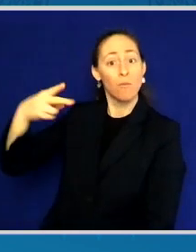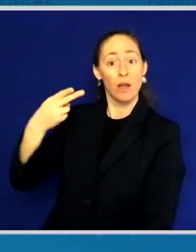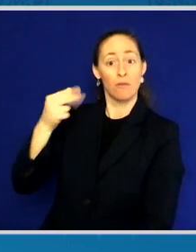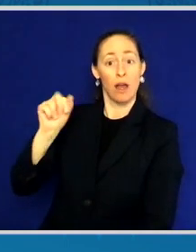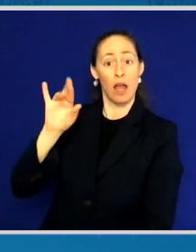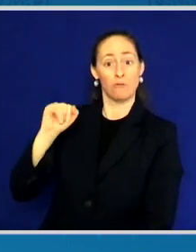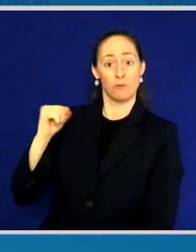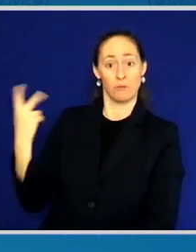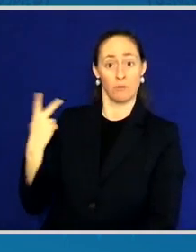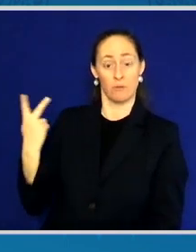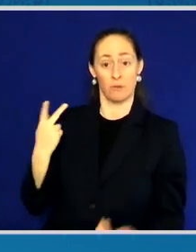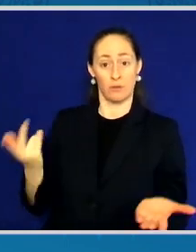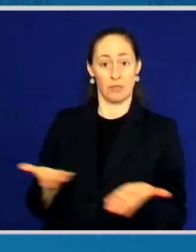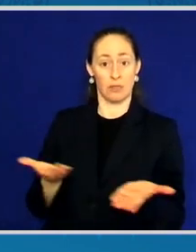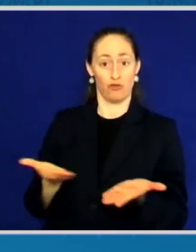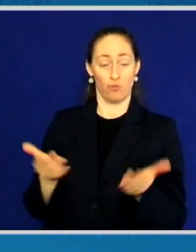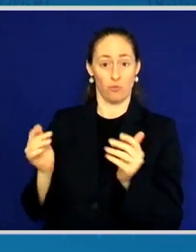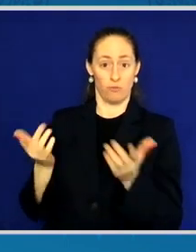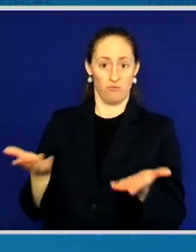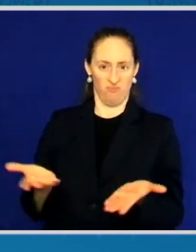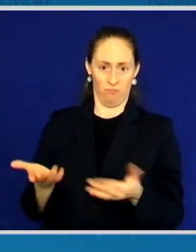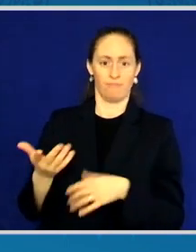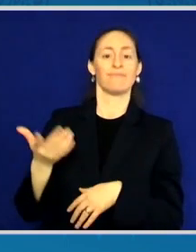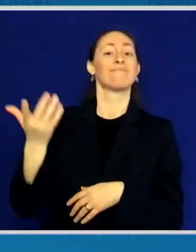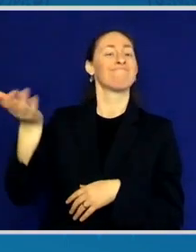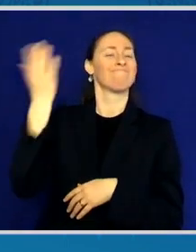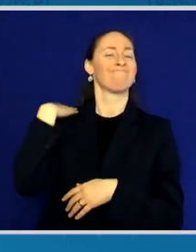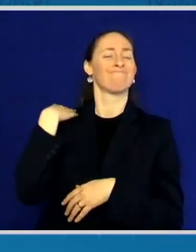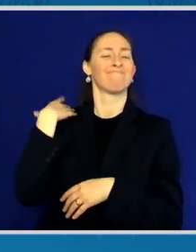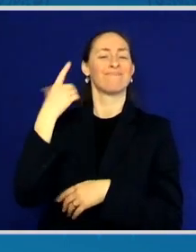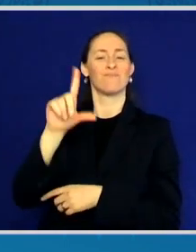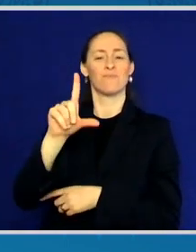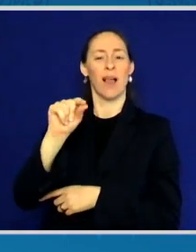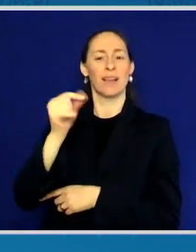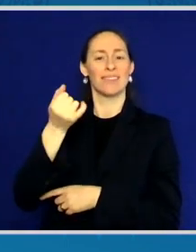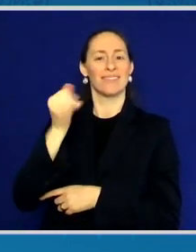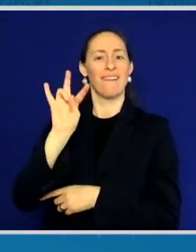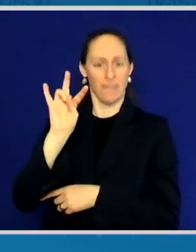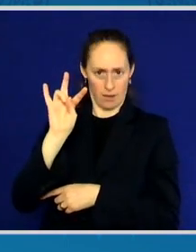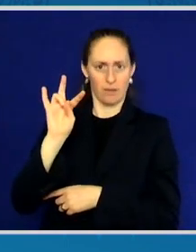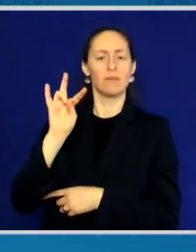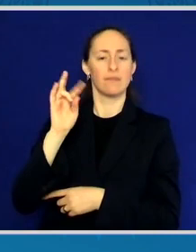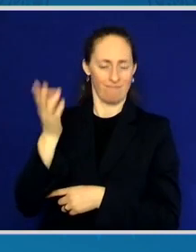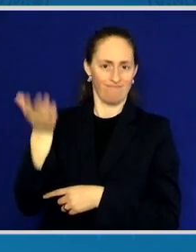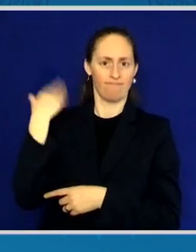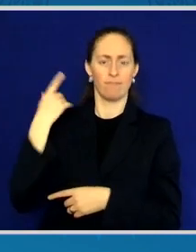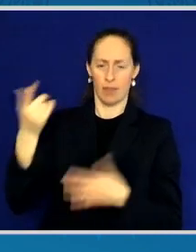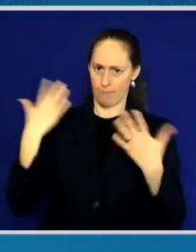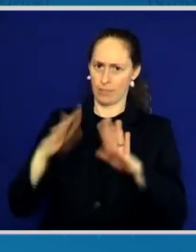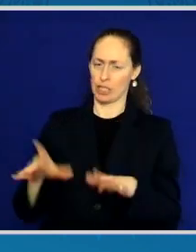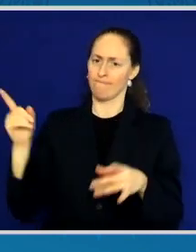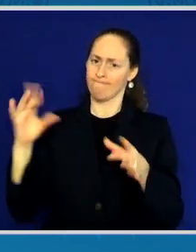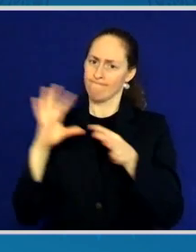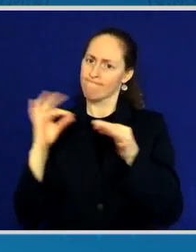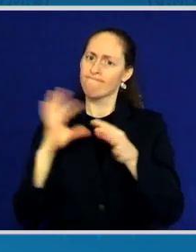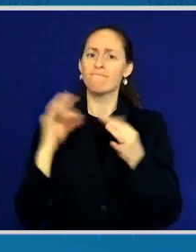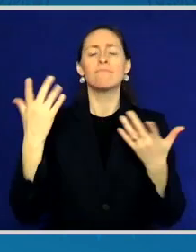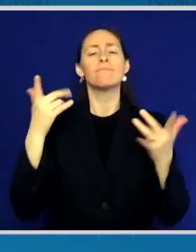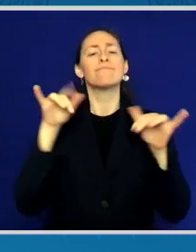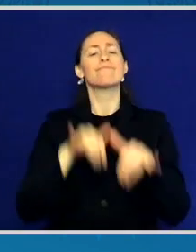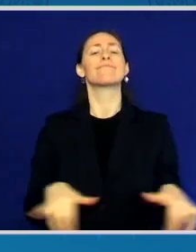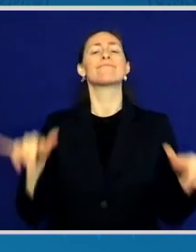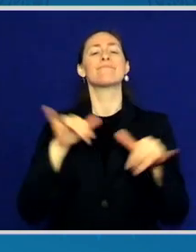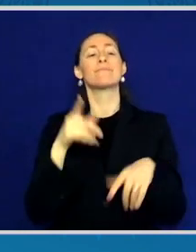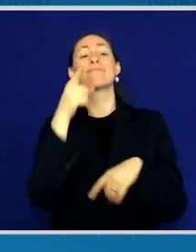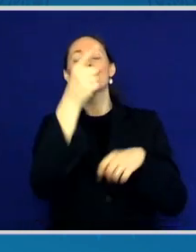in 2017. She then spoke at our annual women's conference in Columbus. She was so